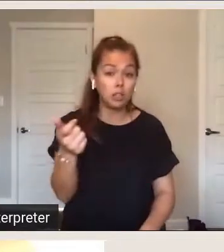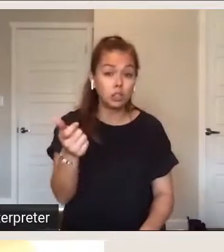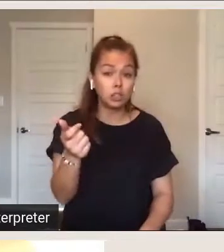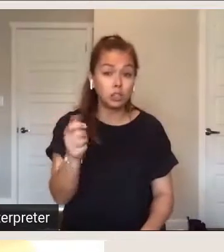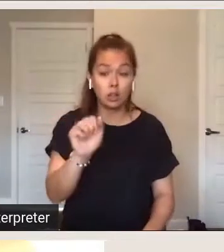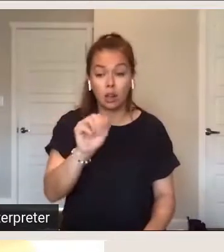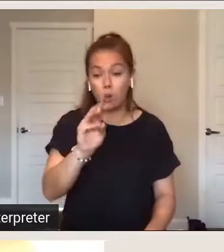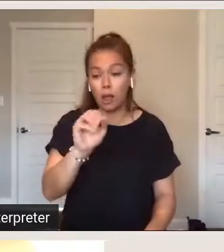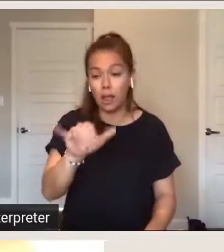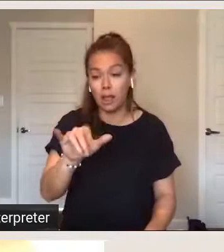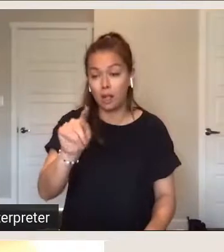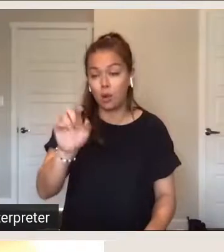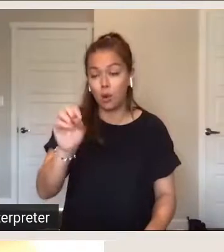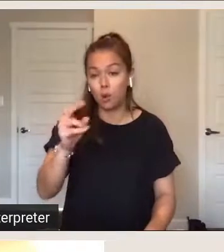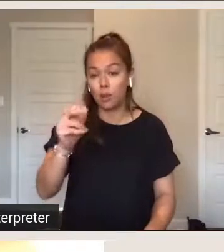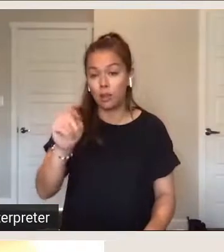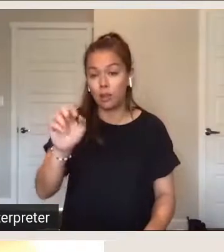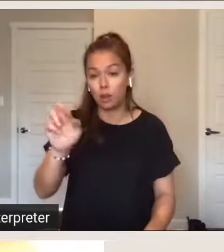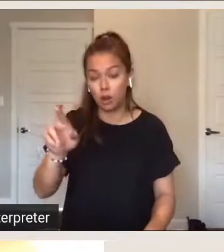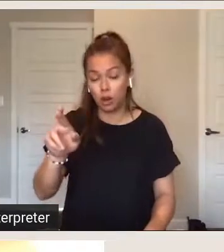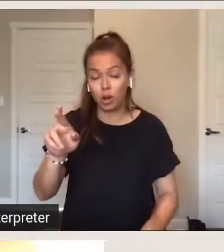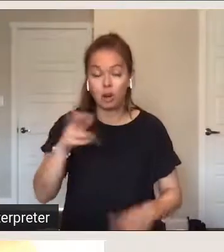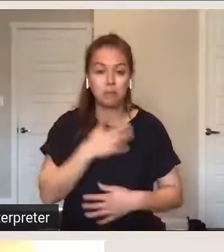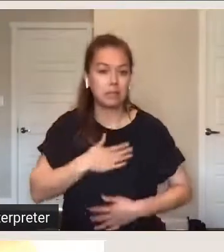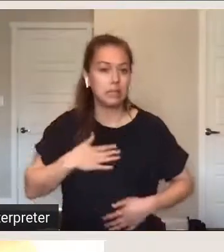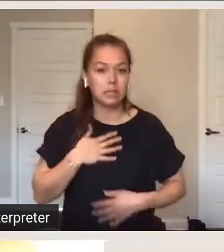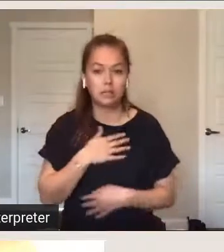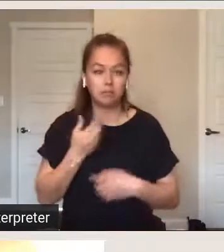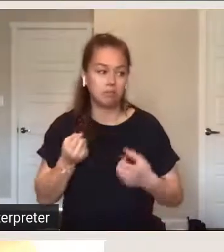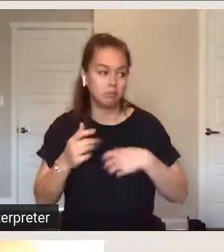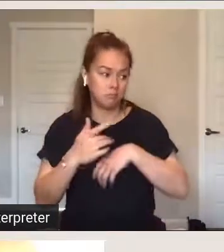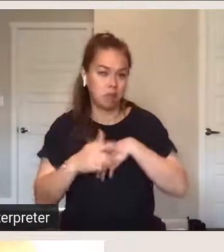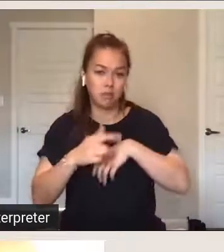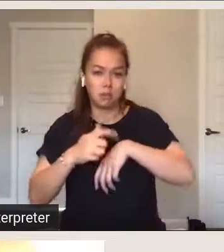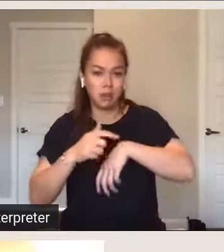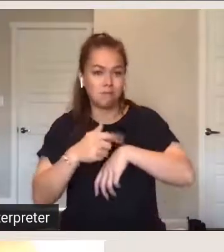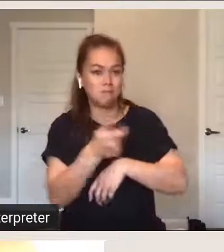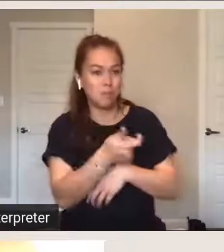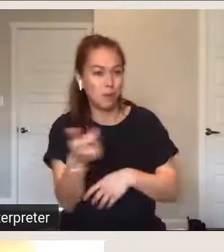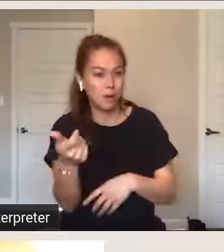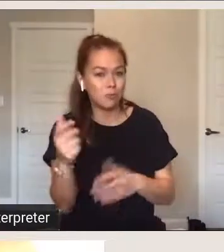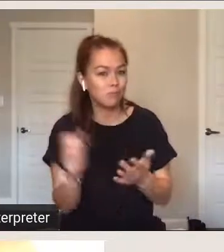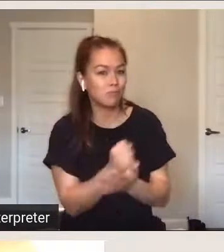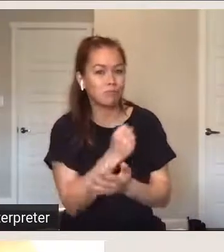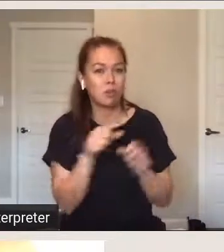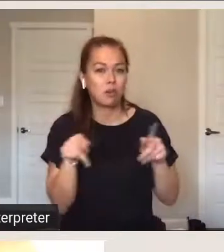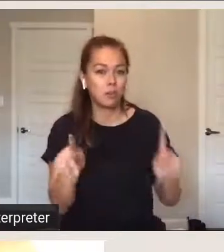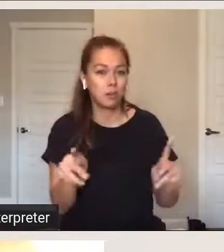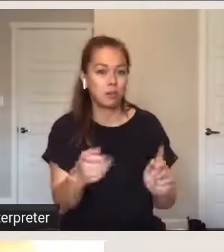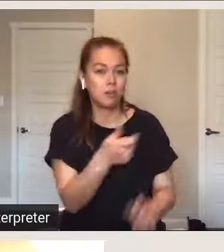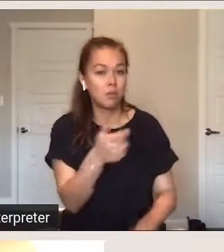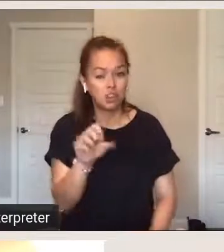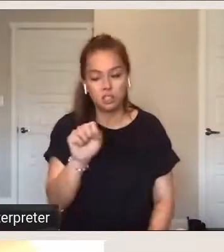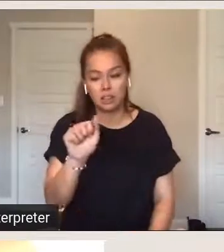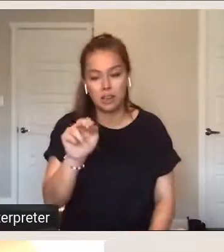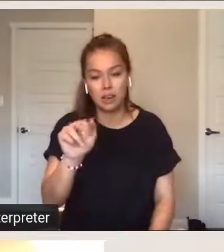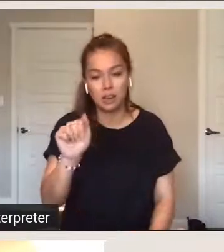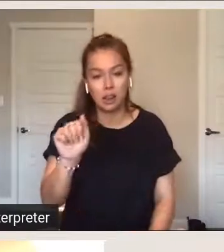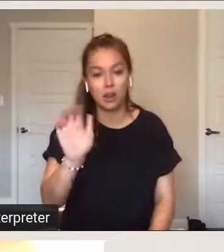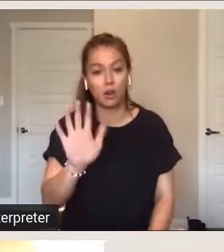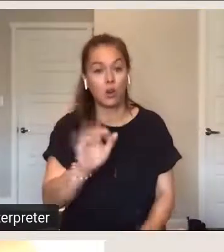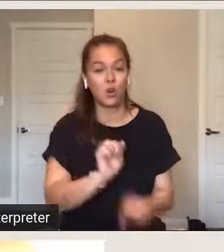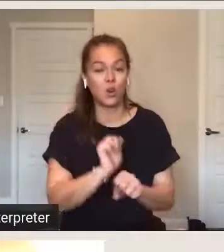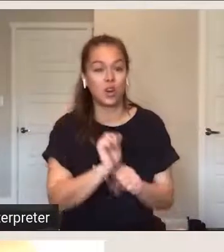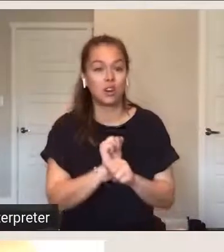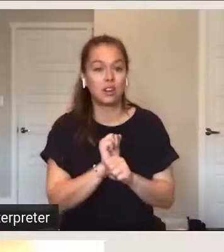have a bunch of time, and make sure to check out Sana's work. And I think we're going to